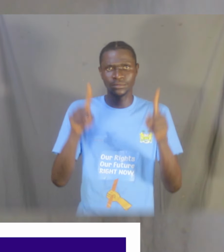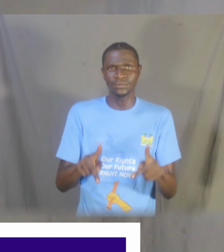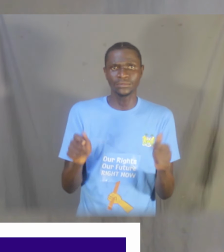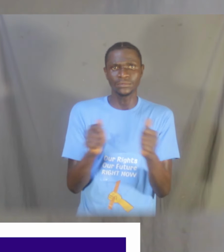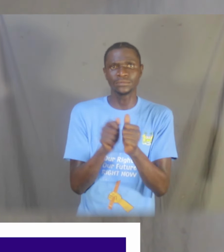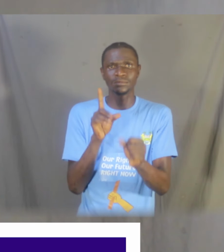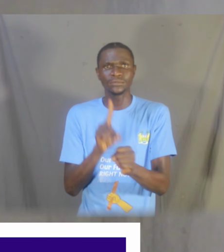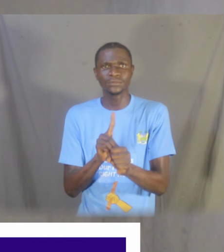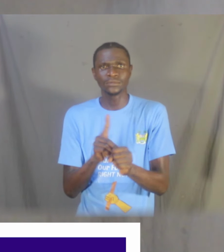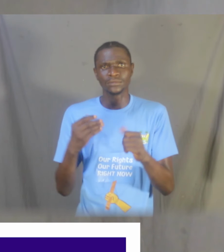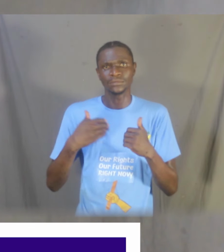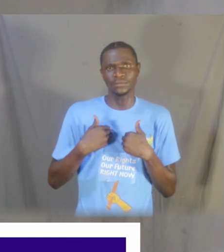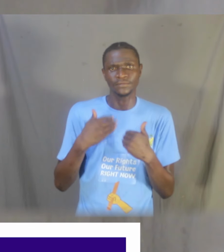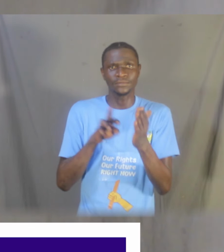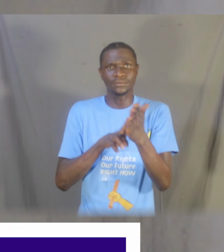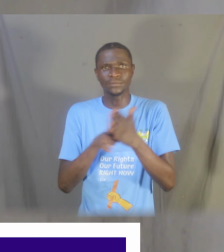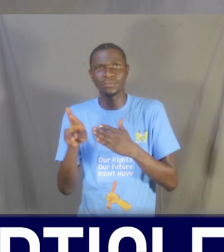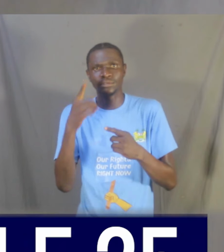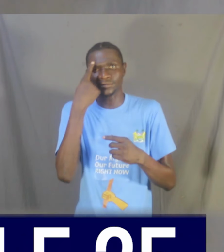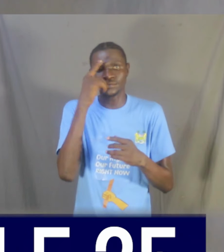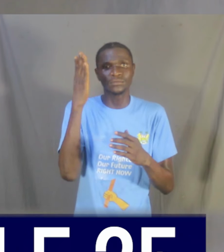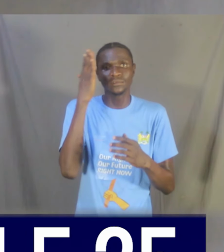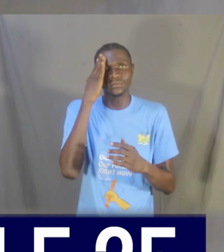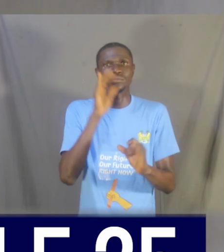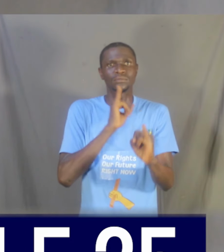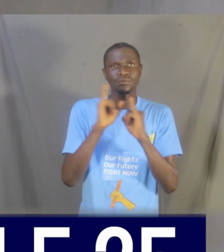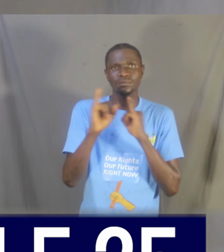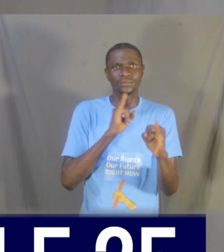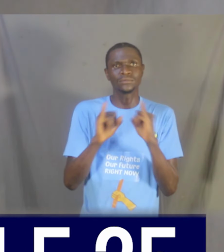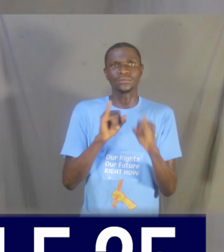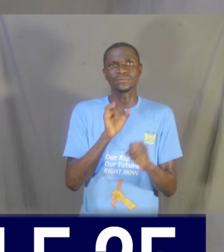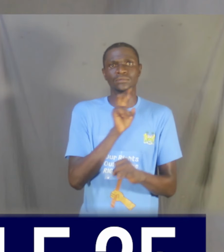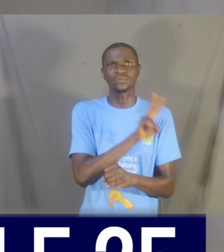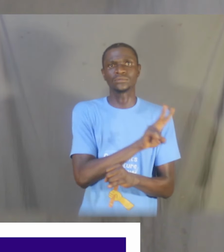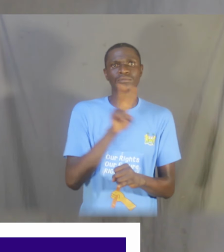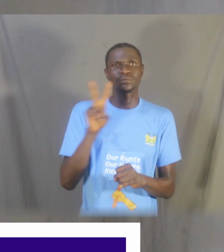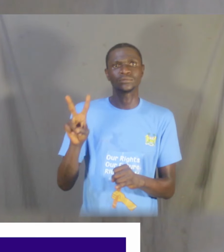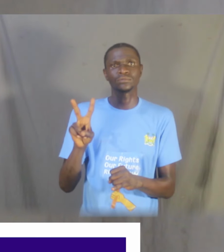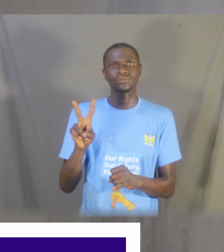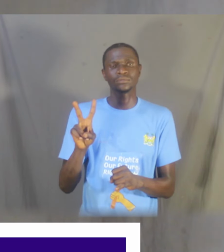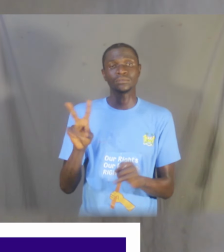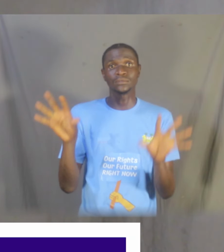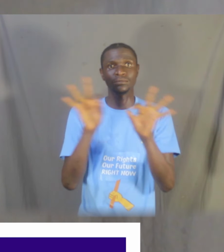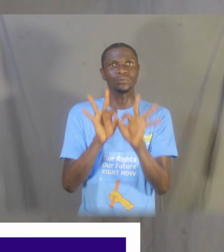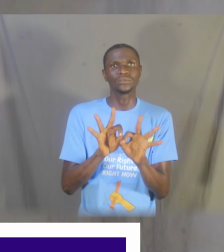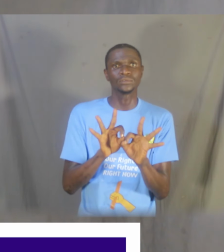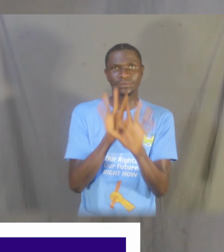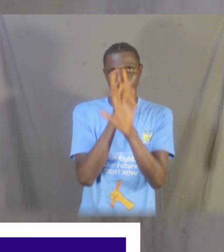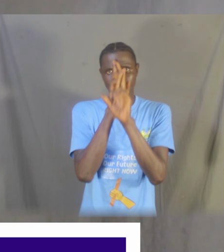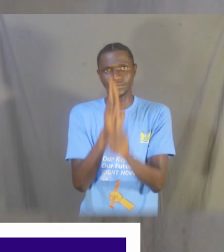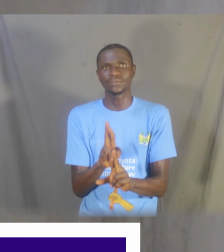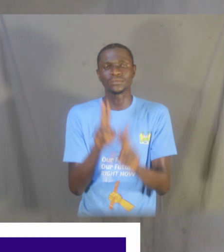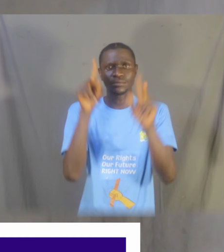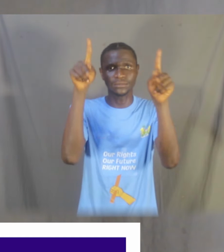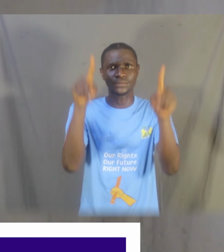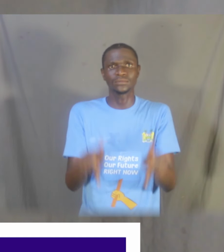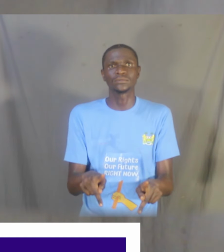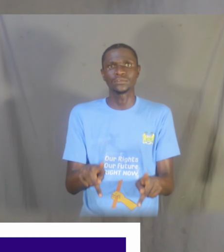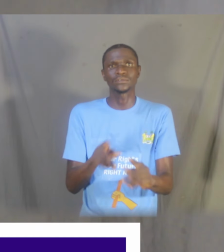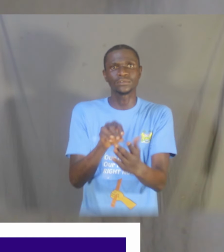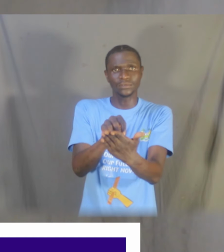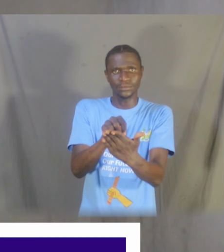education for persons with disabilities. Article 25. Health. Affirms the right to the highest attainable